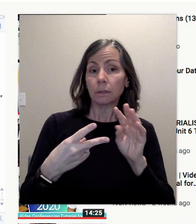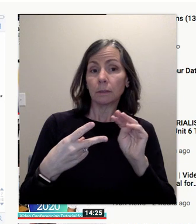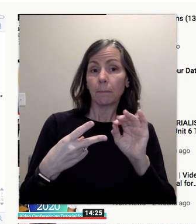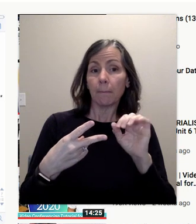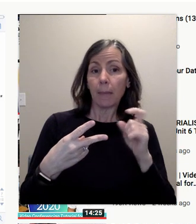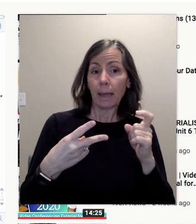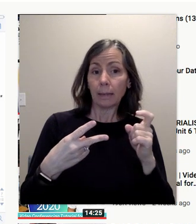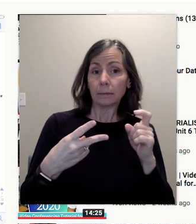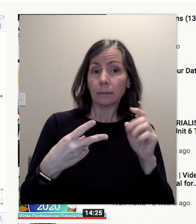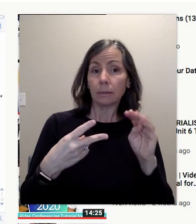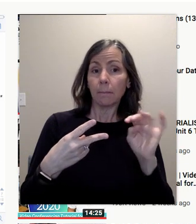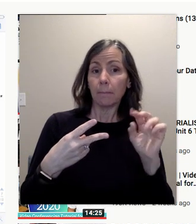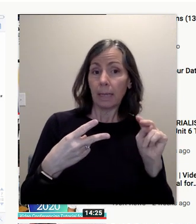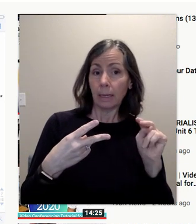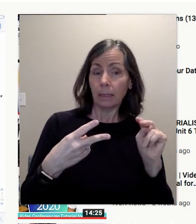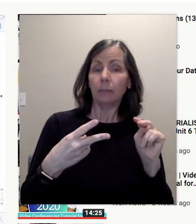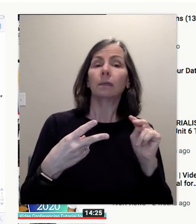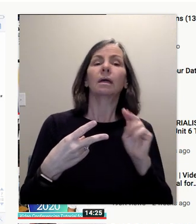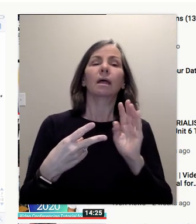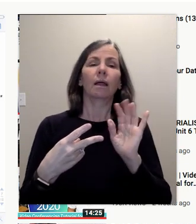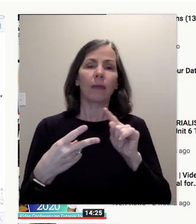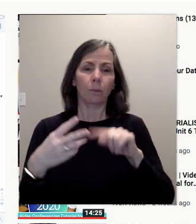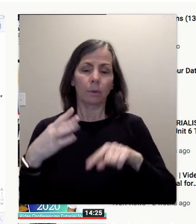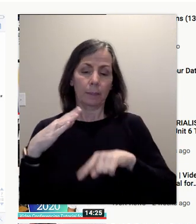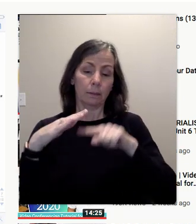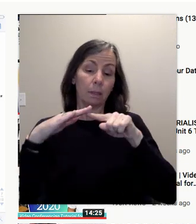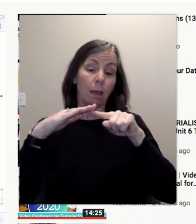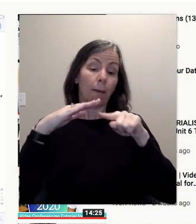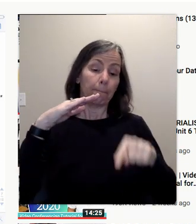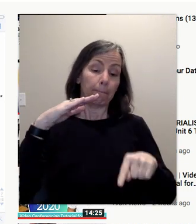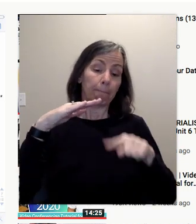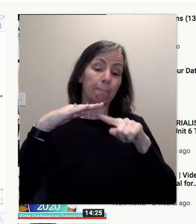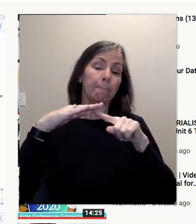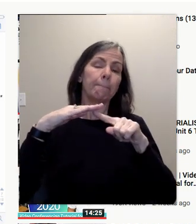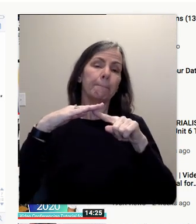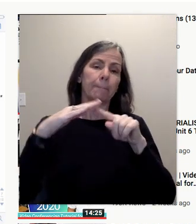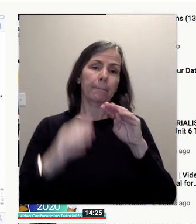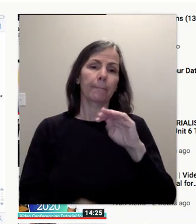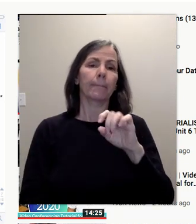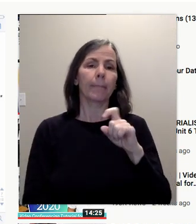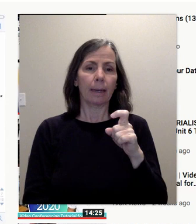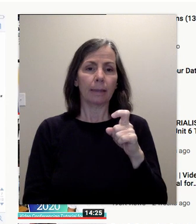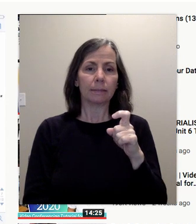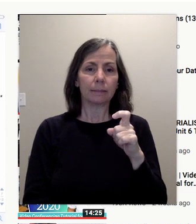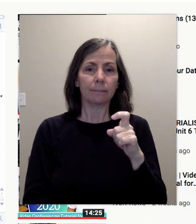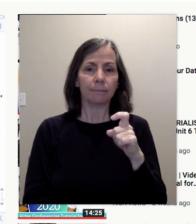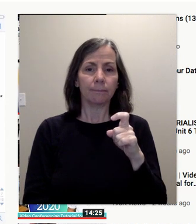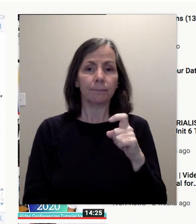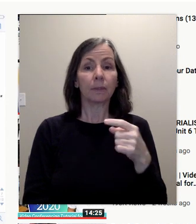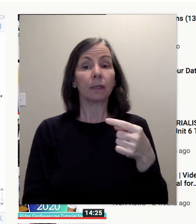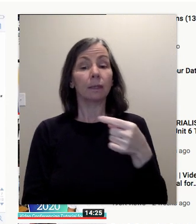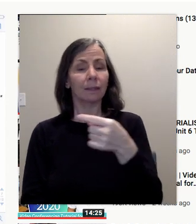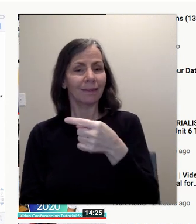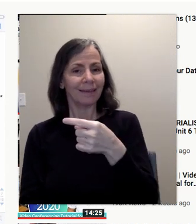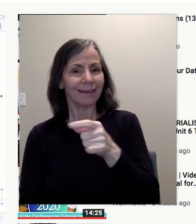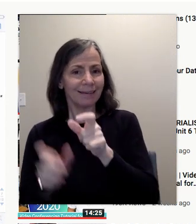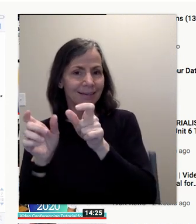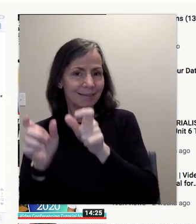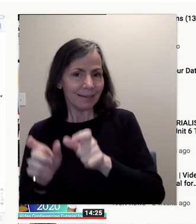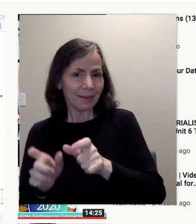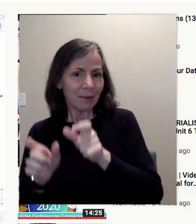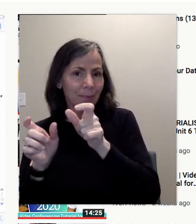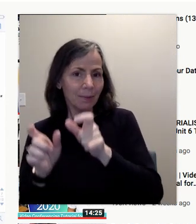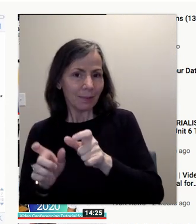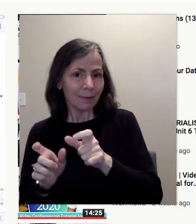In our table on the left, you'll notice the vertex is the same spot as